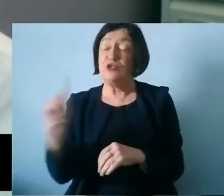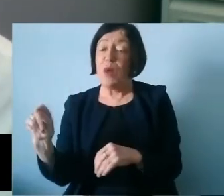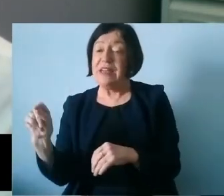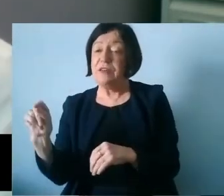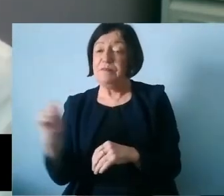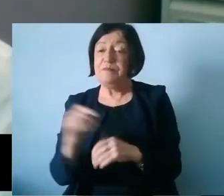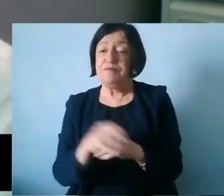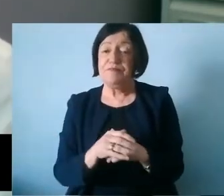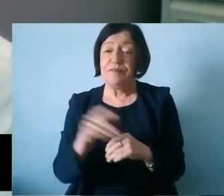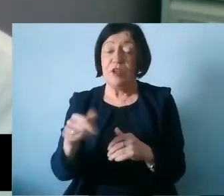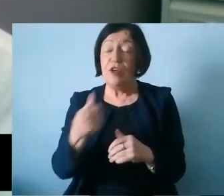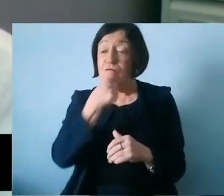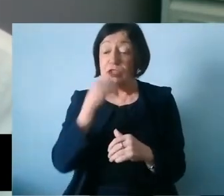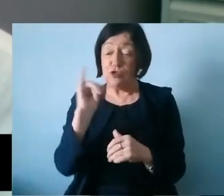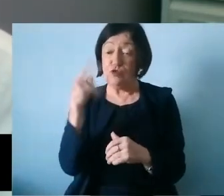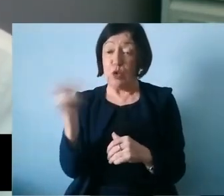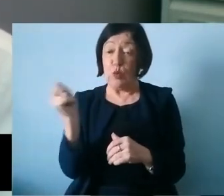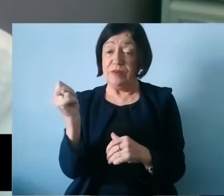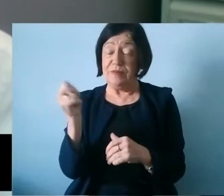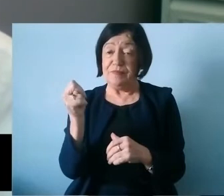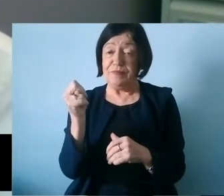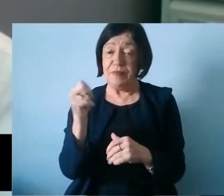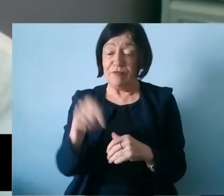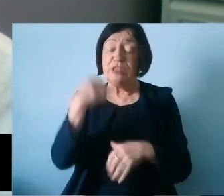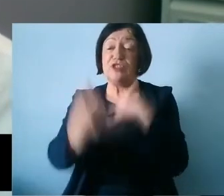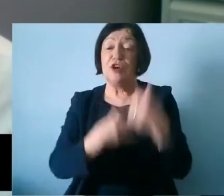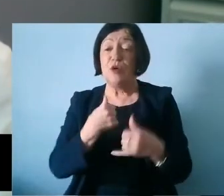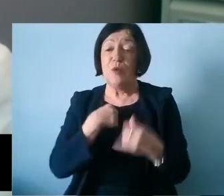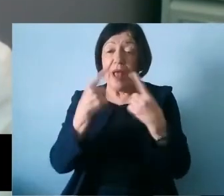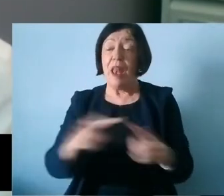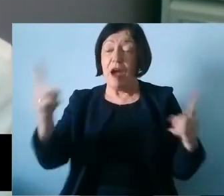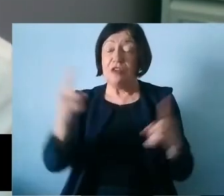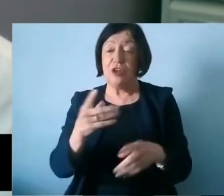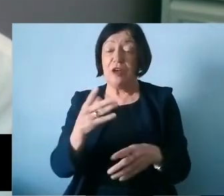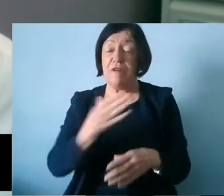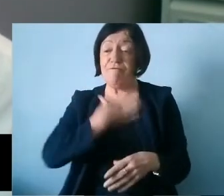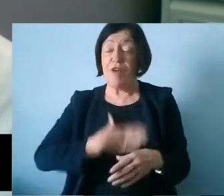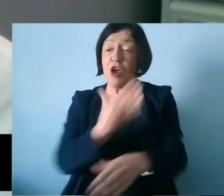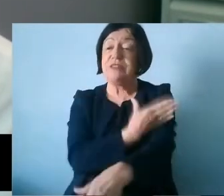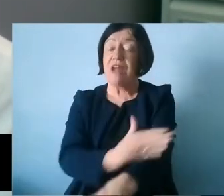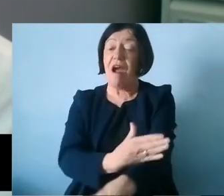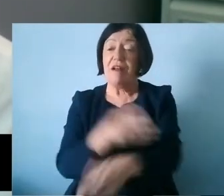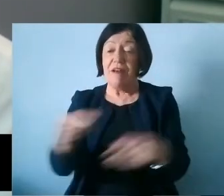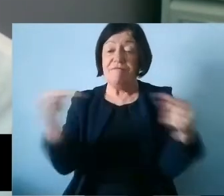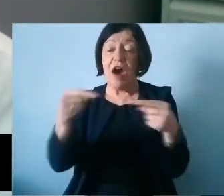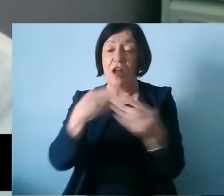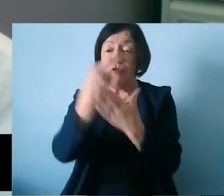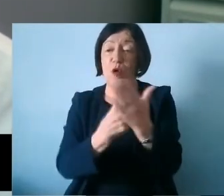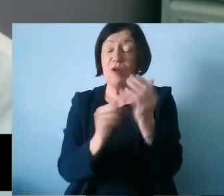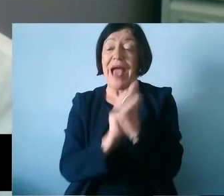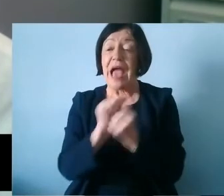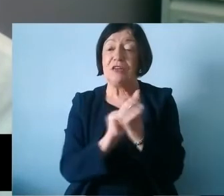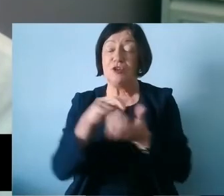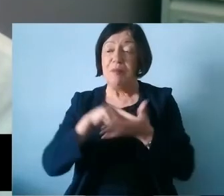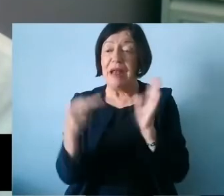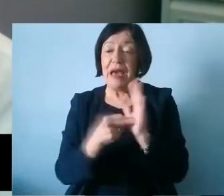So on the 1st of June of this year, we launched A Fair Start, which was the final report and the action plan from the